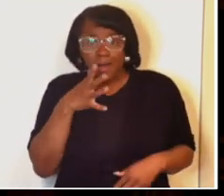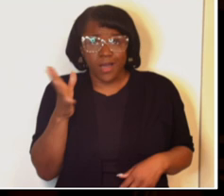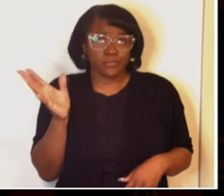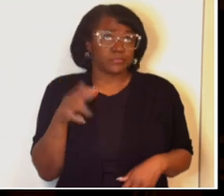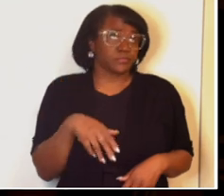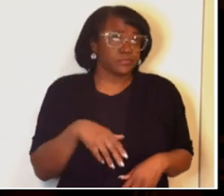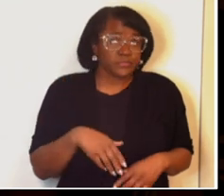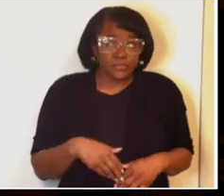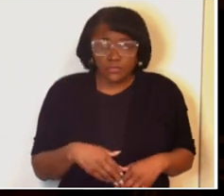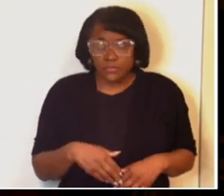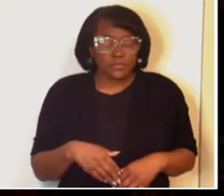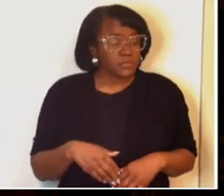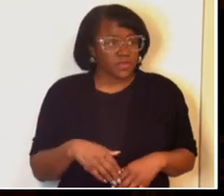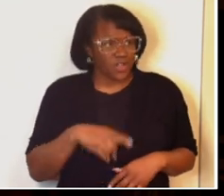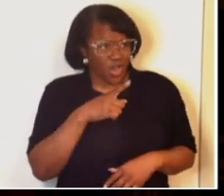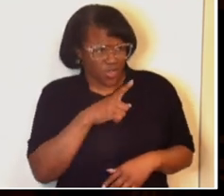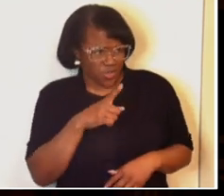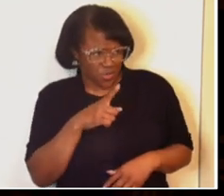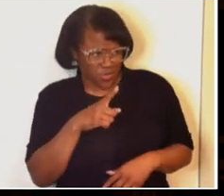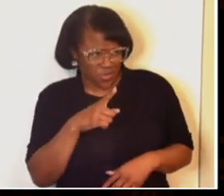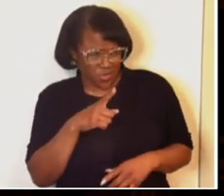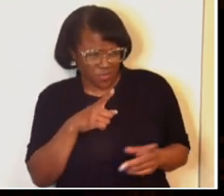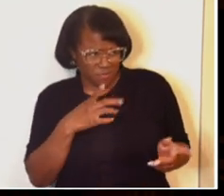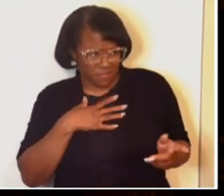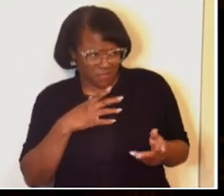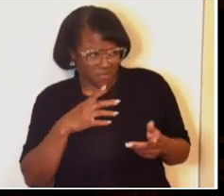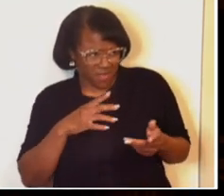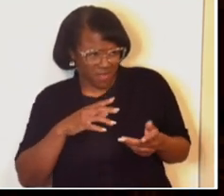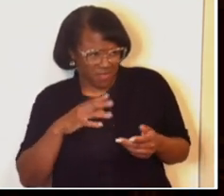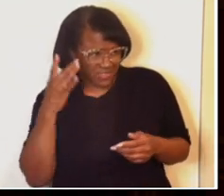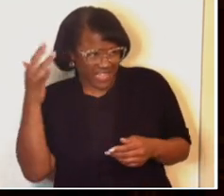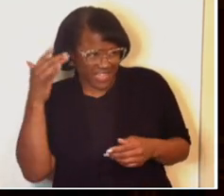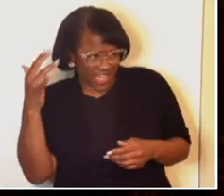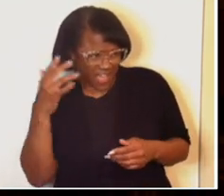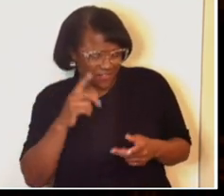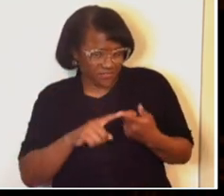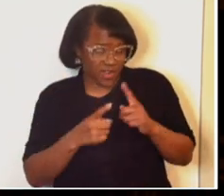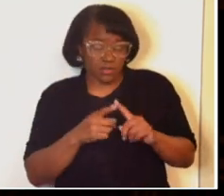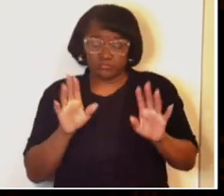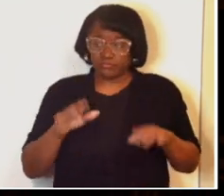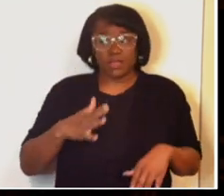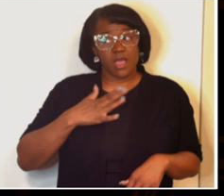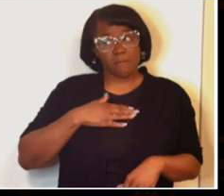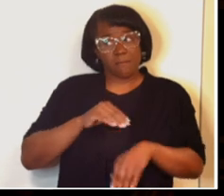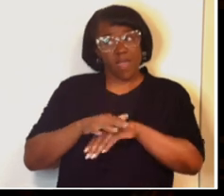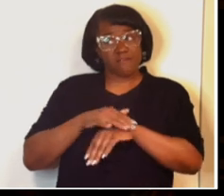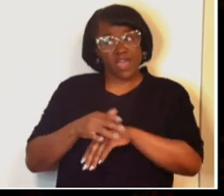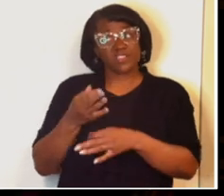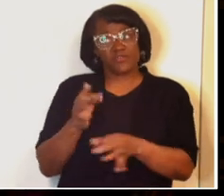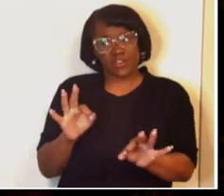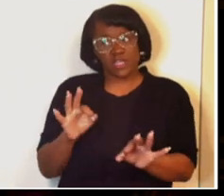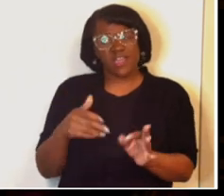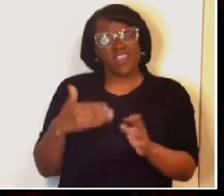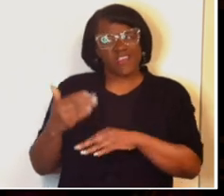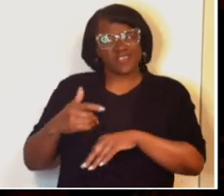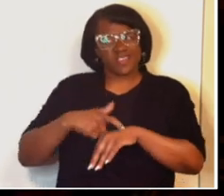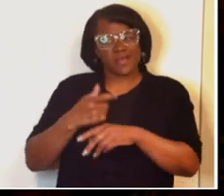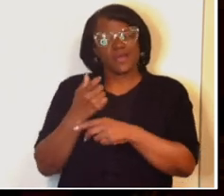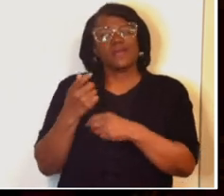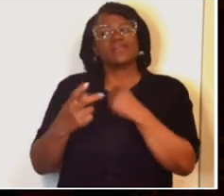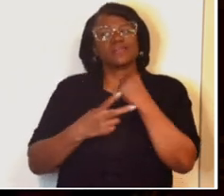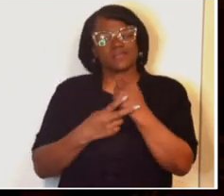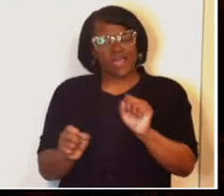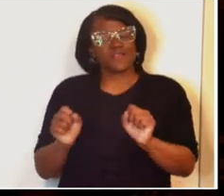friend? Nah, save my advice. My advice is free. Next time, save yourself the trouble. Tell your mom from the get-go like